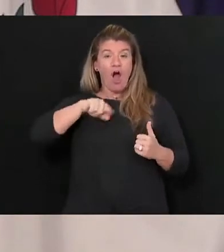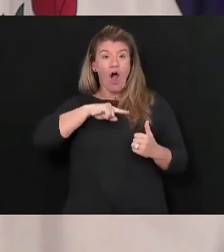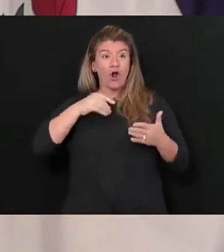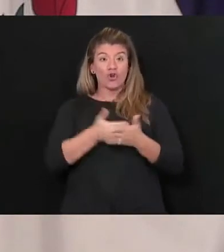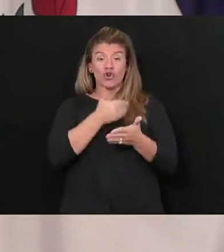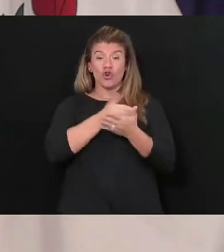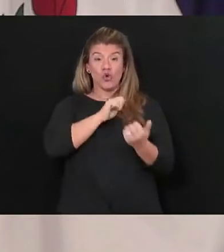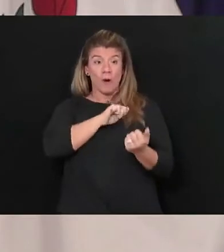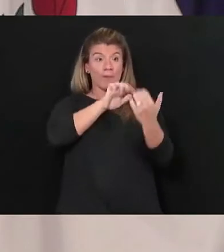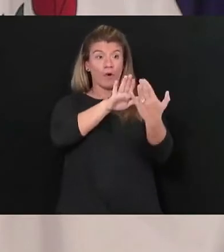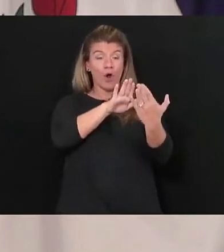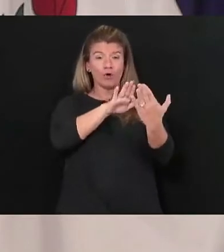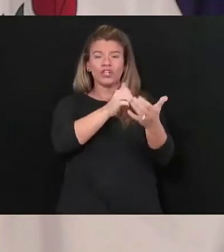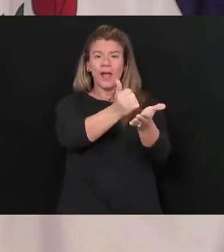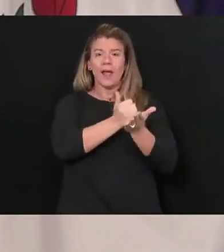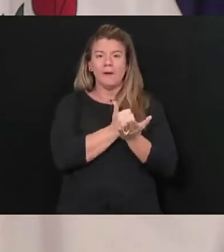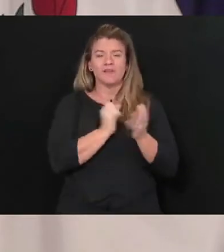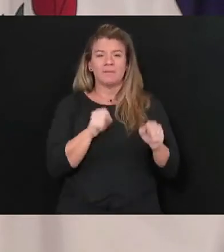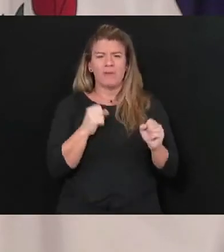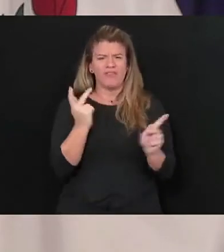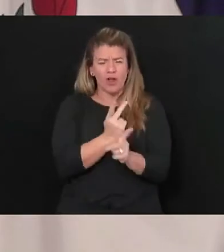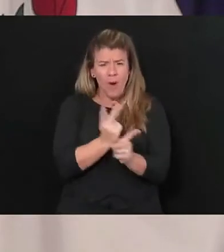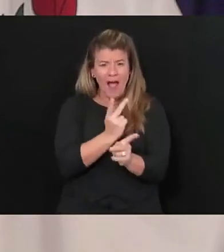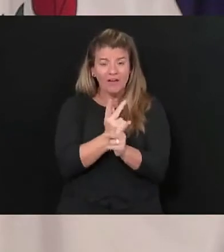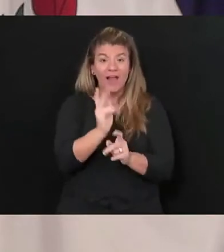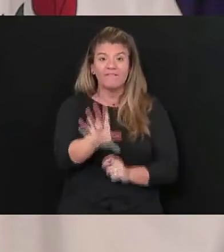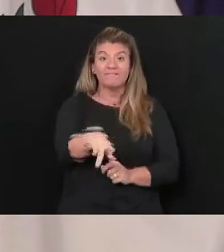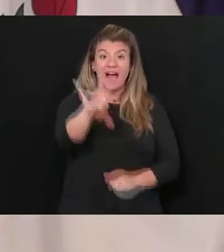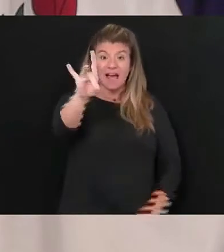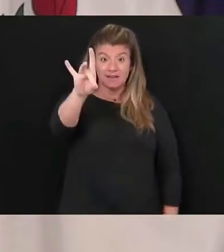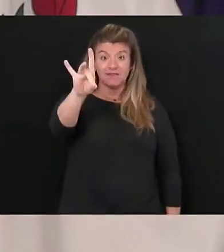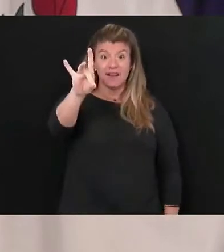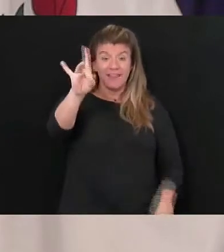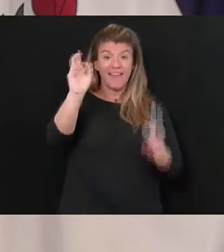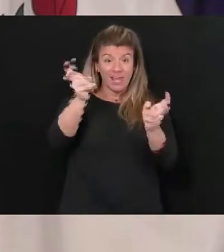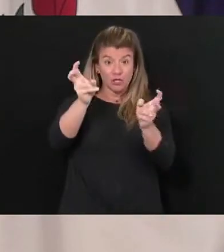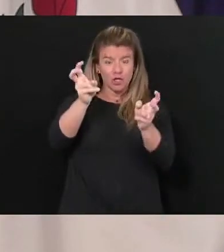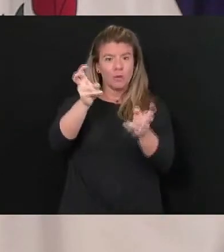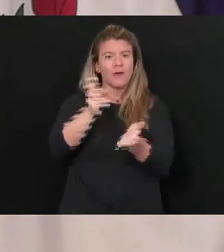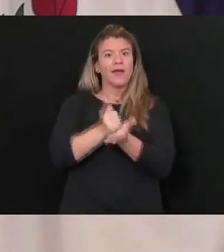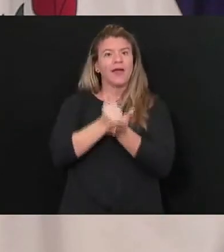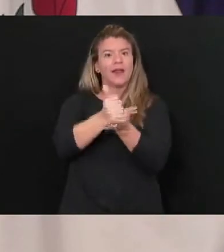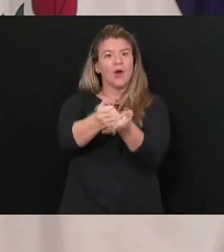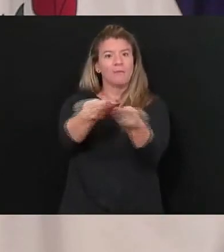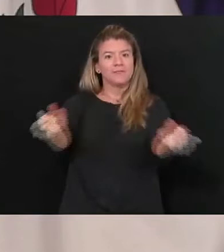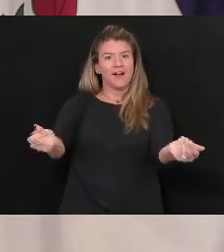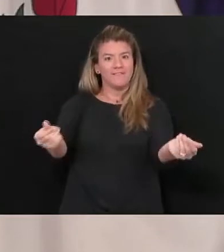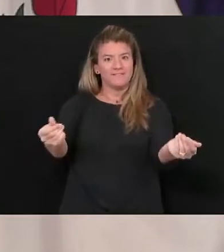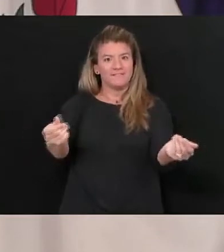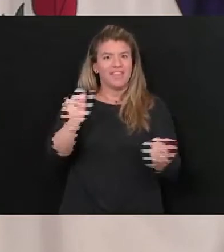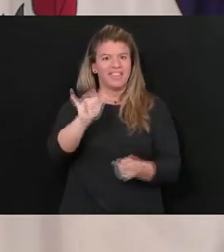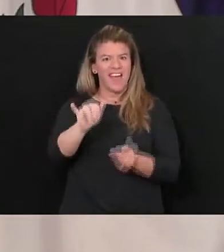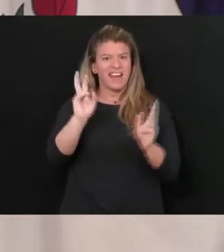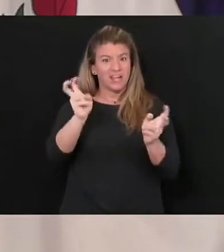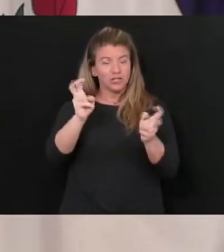to be able to find the problems and then help the problems and cure the problems.